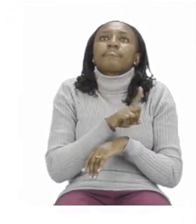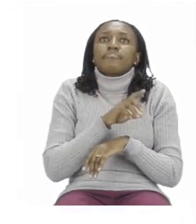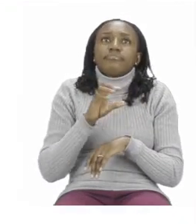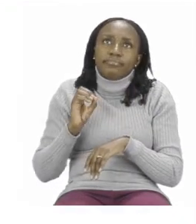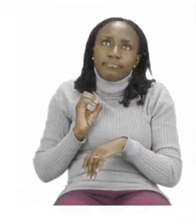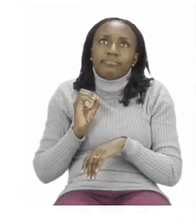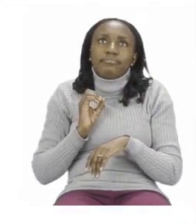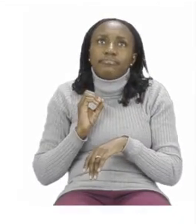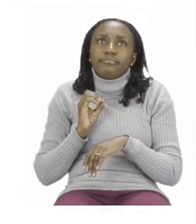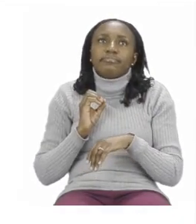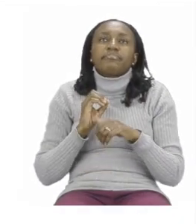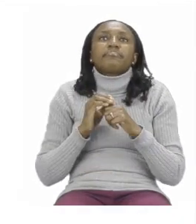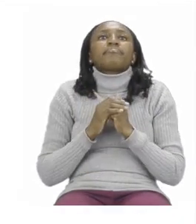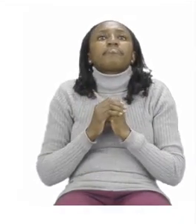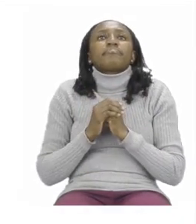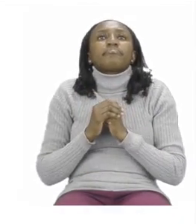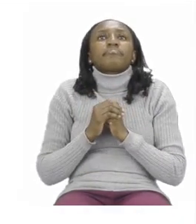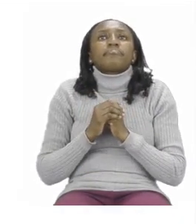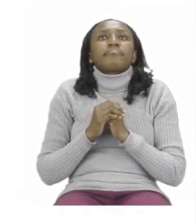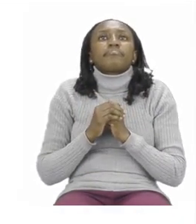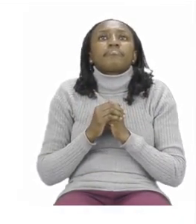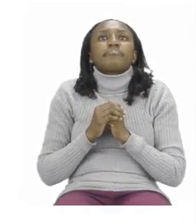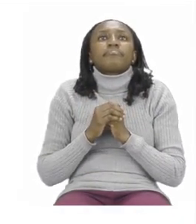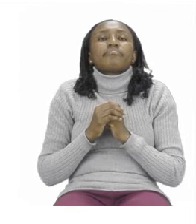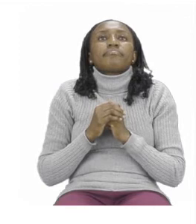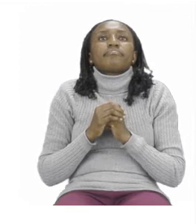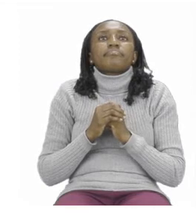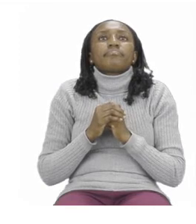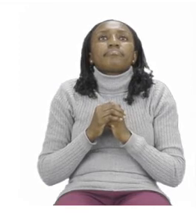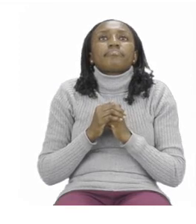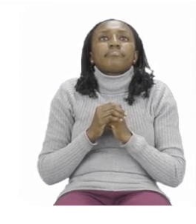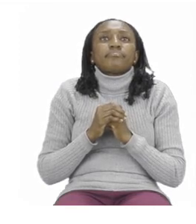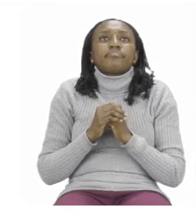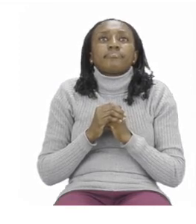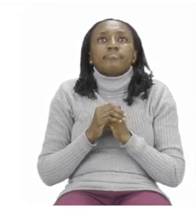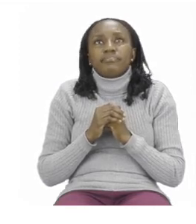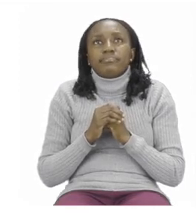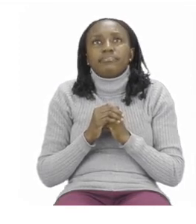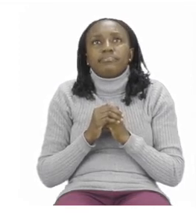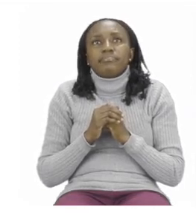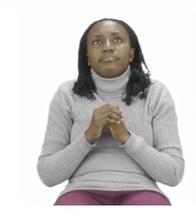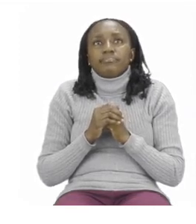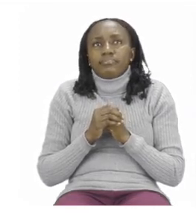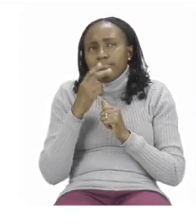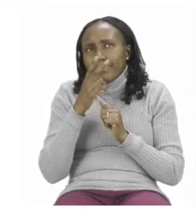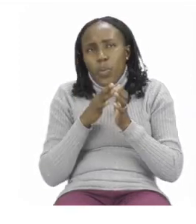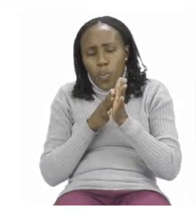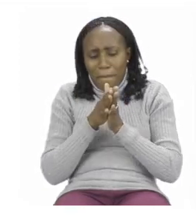10. Now here we have a lot of nice, interesting